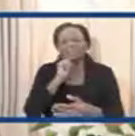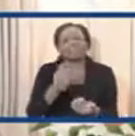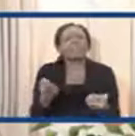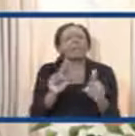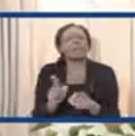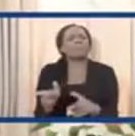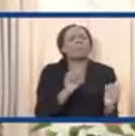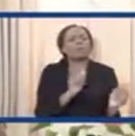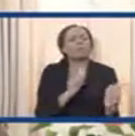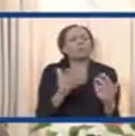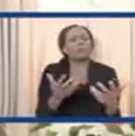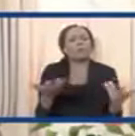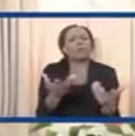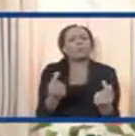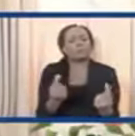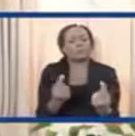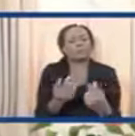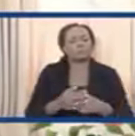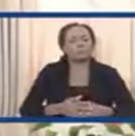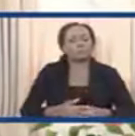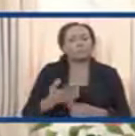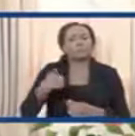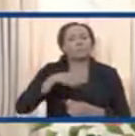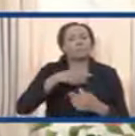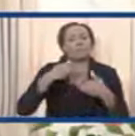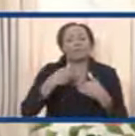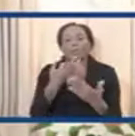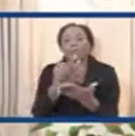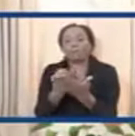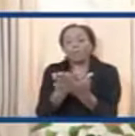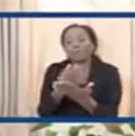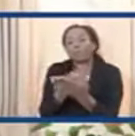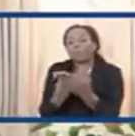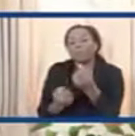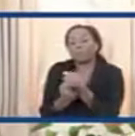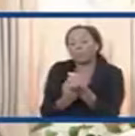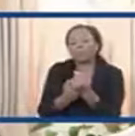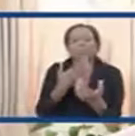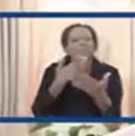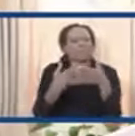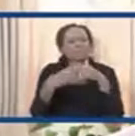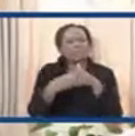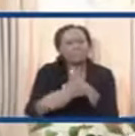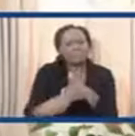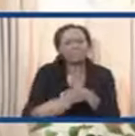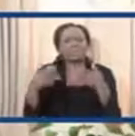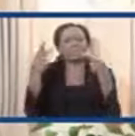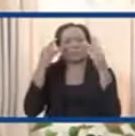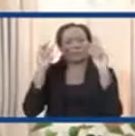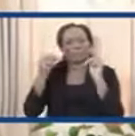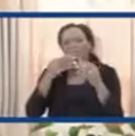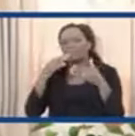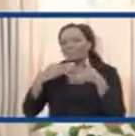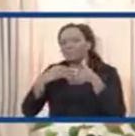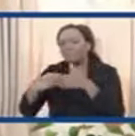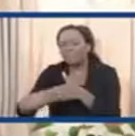just like that. In spite of the support, the financial and other support and the leadership of the Prime Minister and